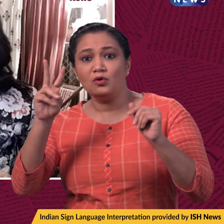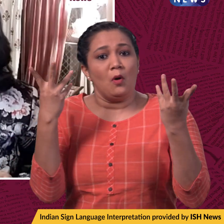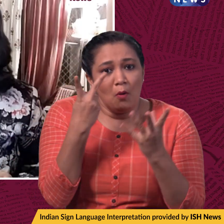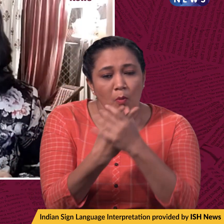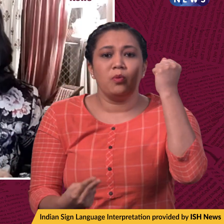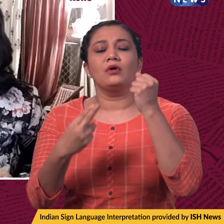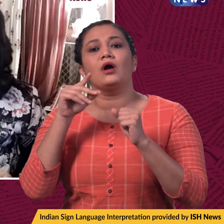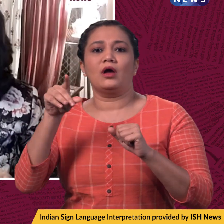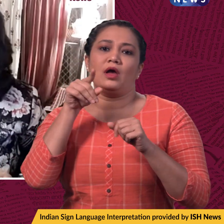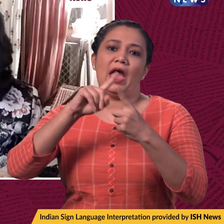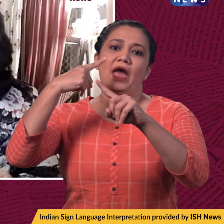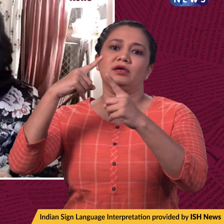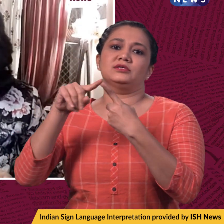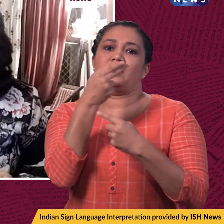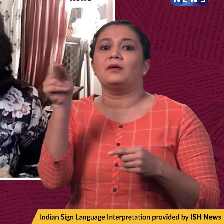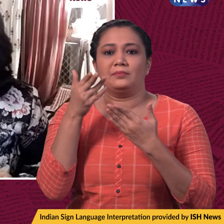BA.2 Omicron